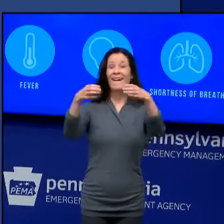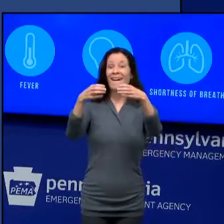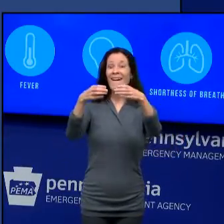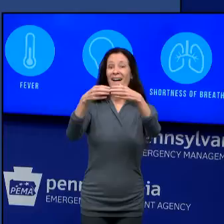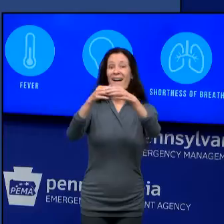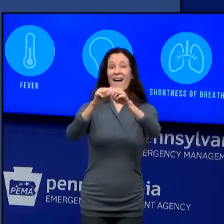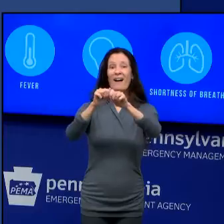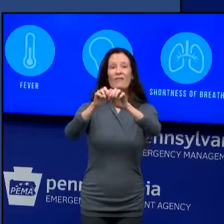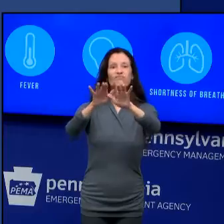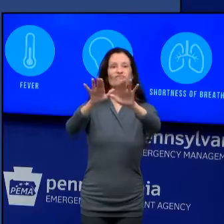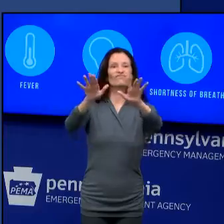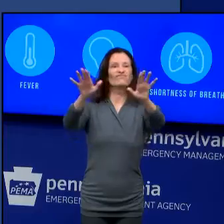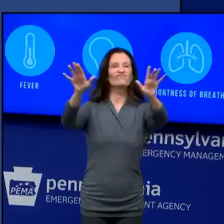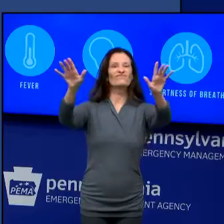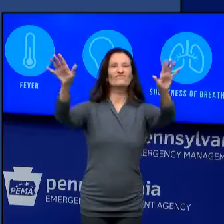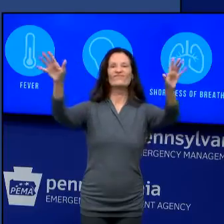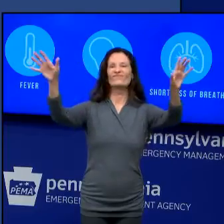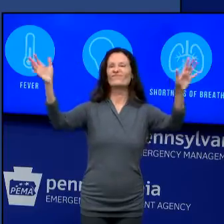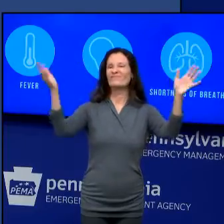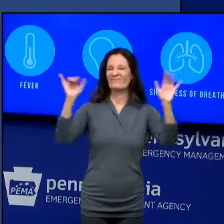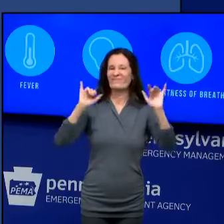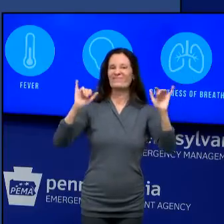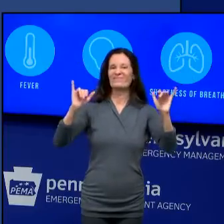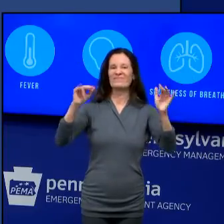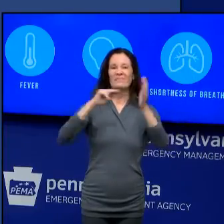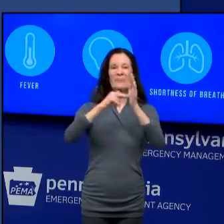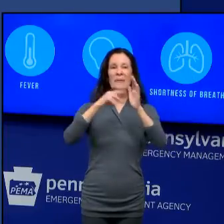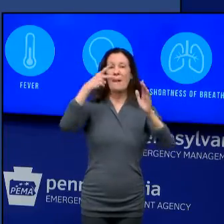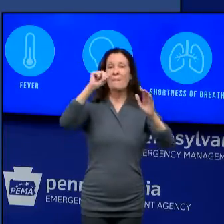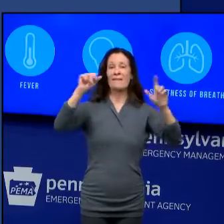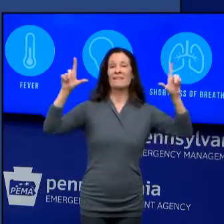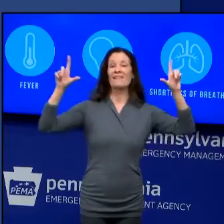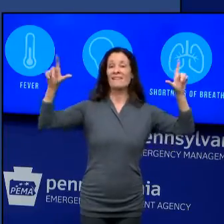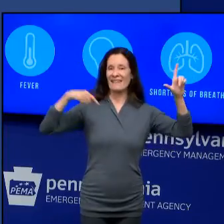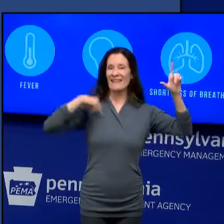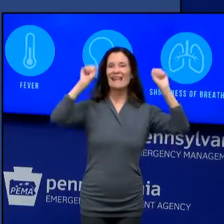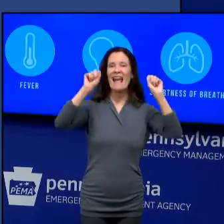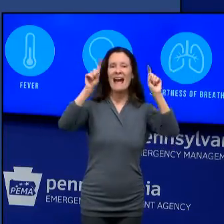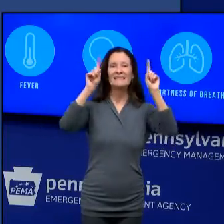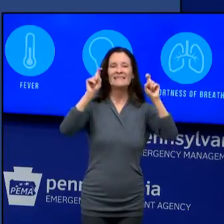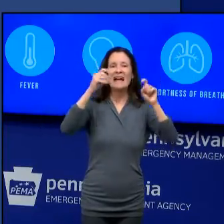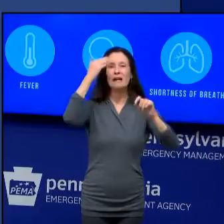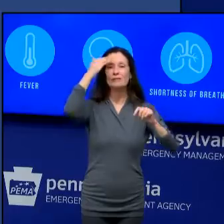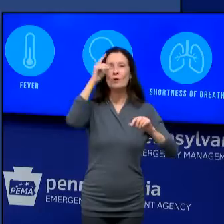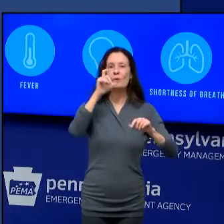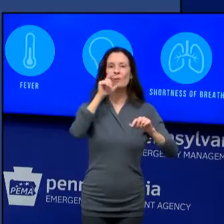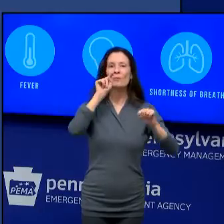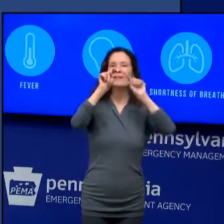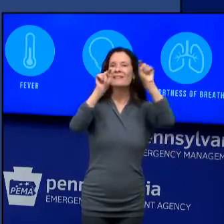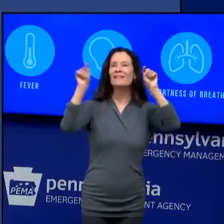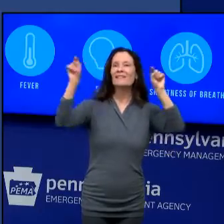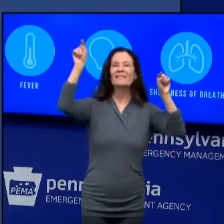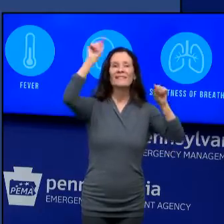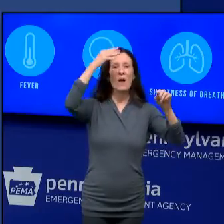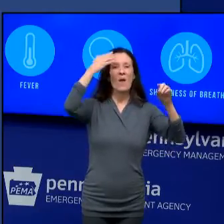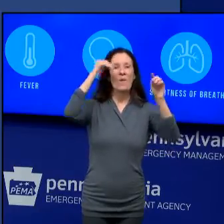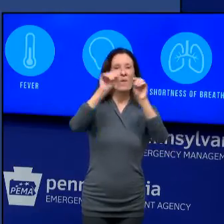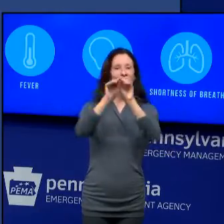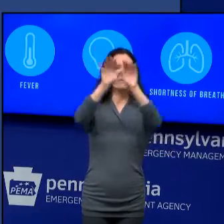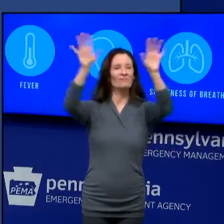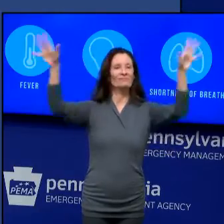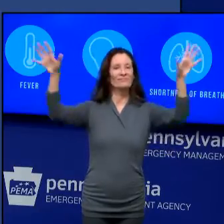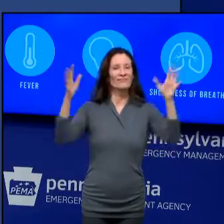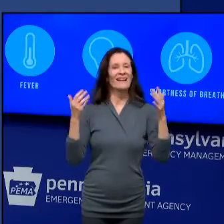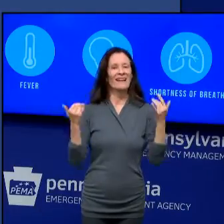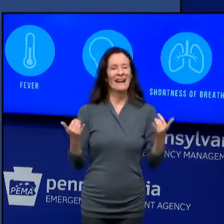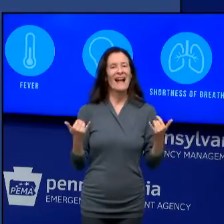and so the public health value of negative tests is larger now because we want to know where tests are positive and where tests are